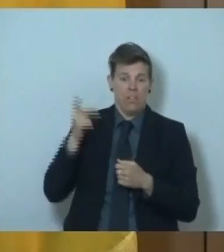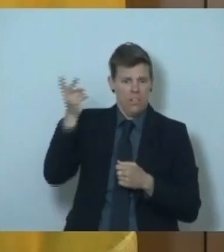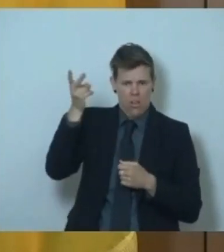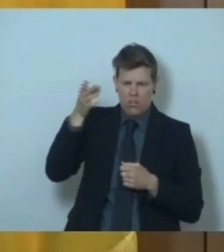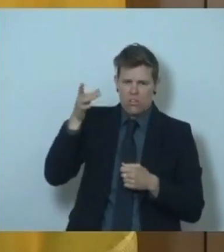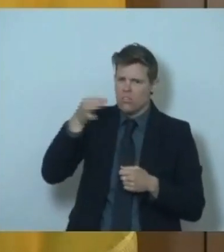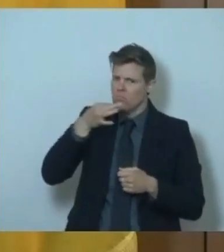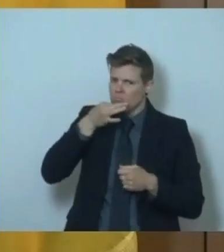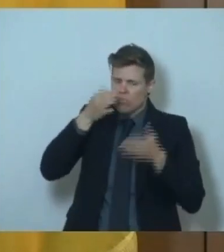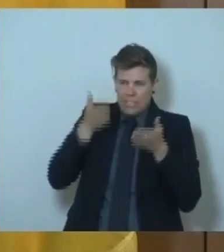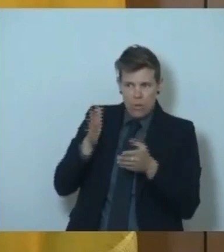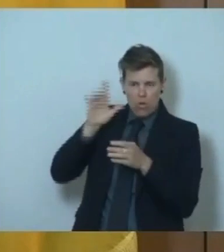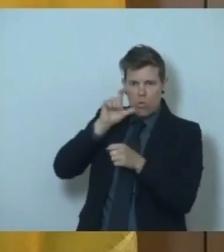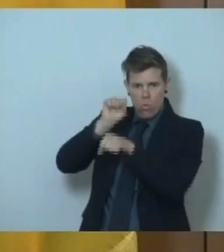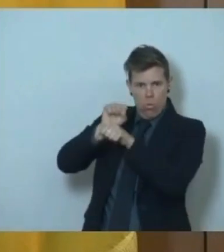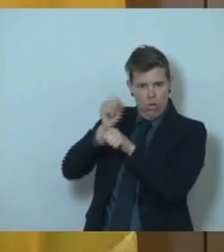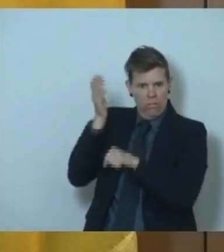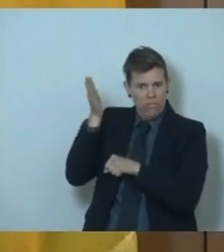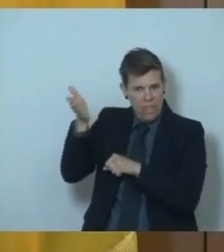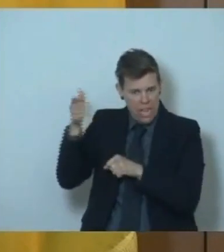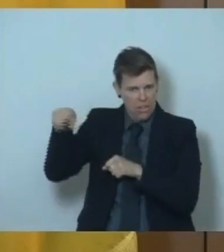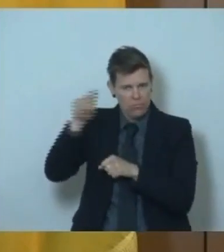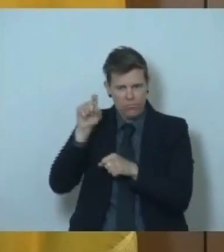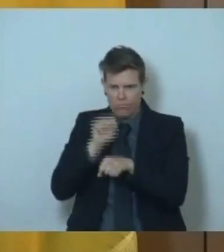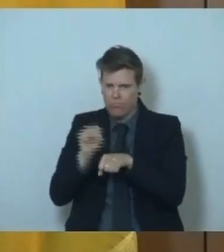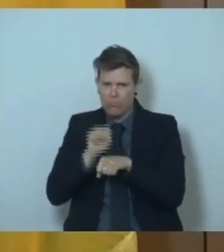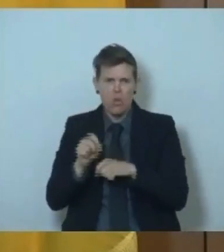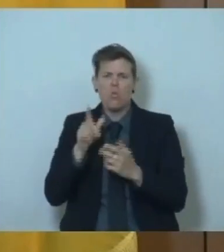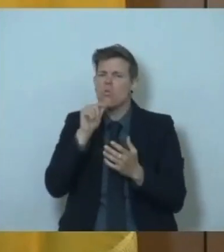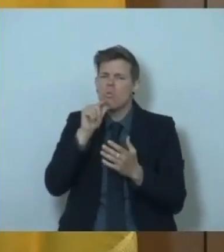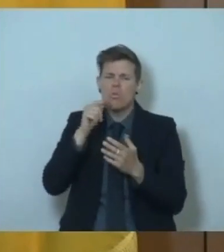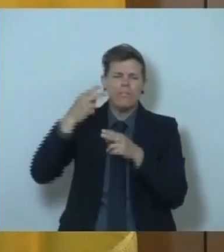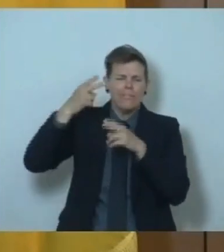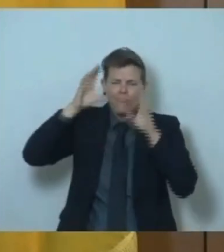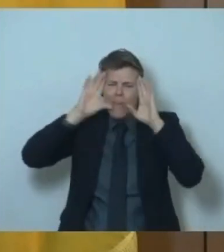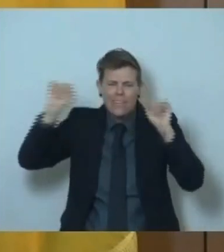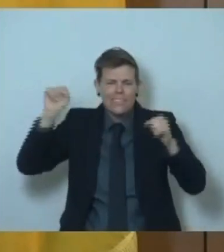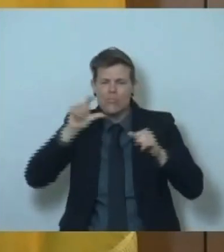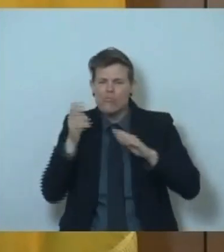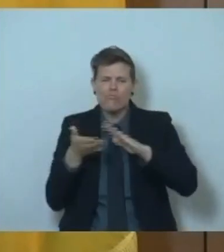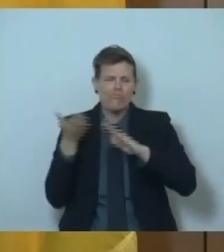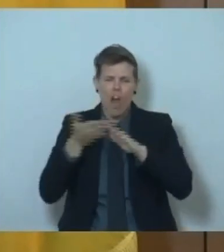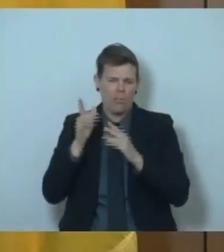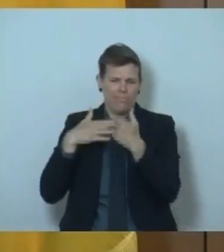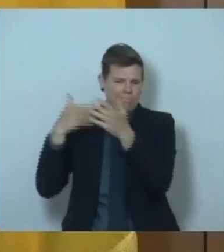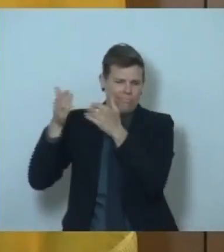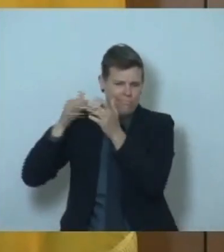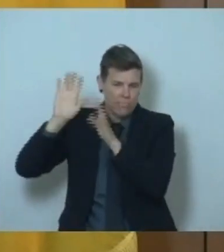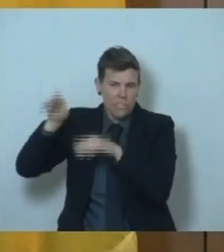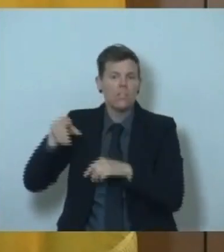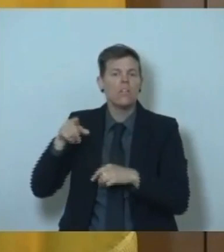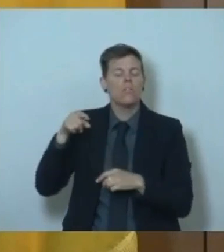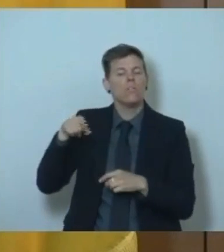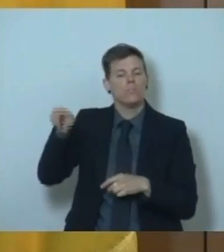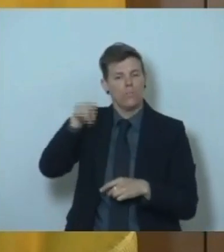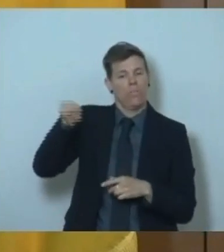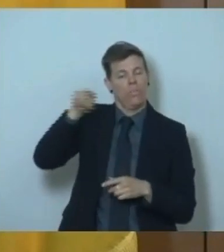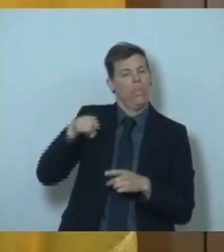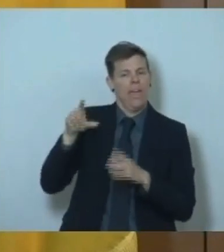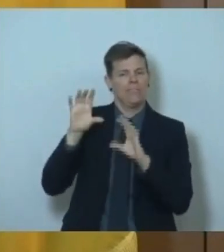are never politicized. And today, in today's world, not just in the United States, but these issues are